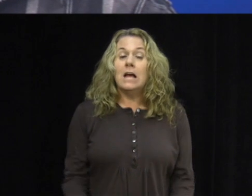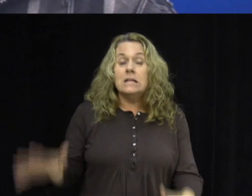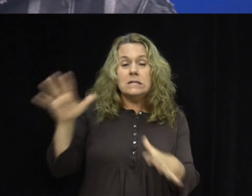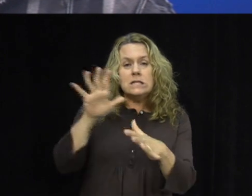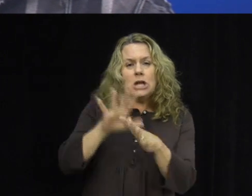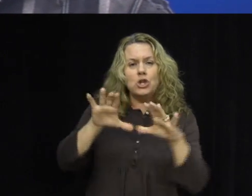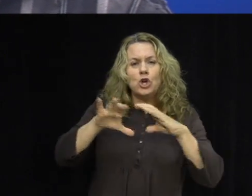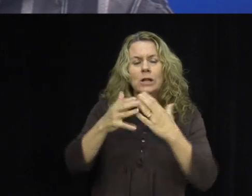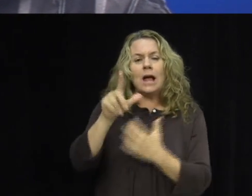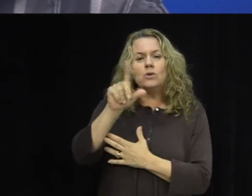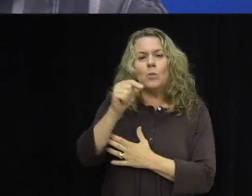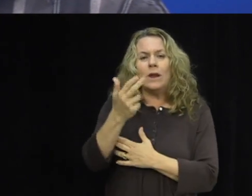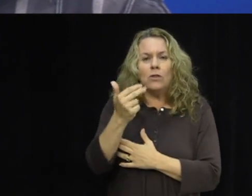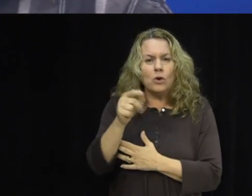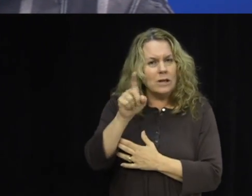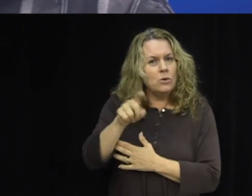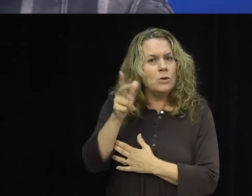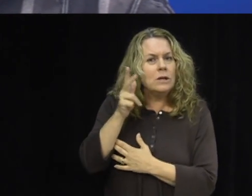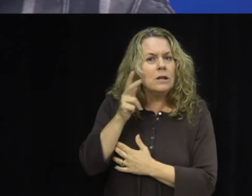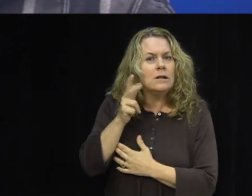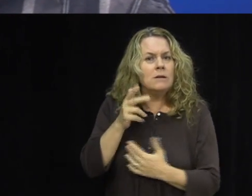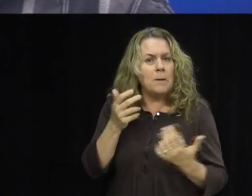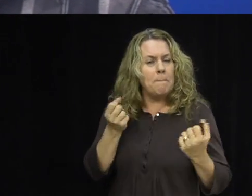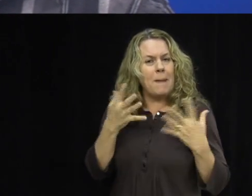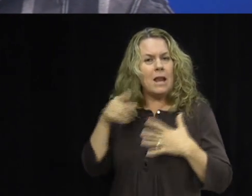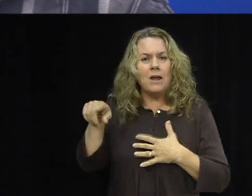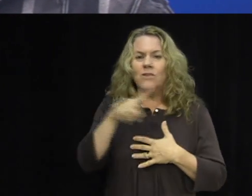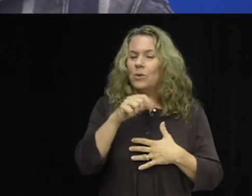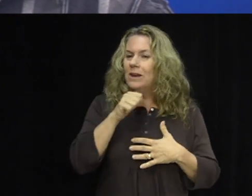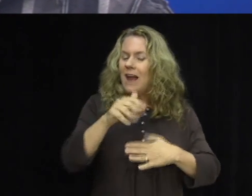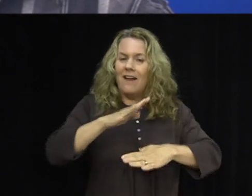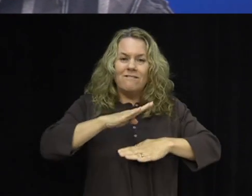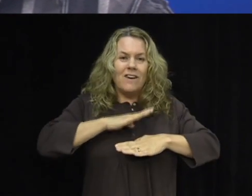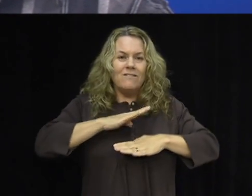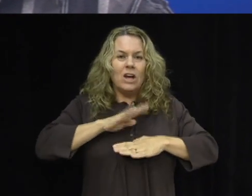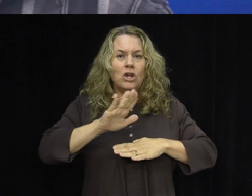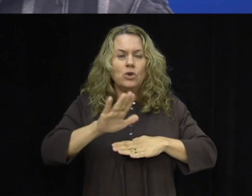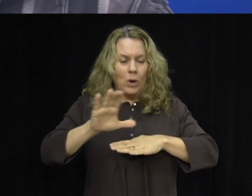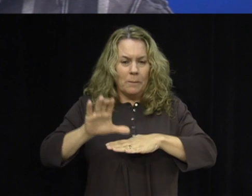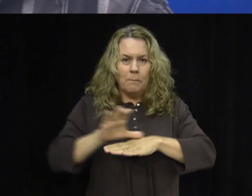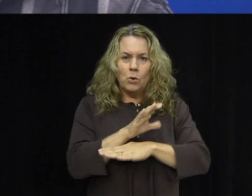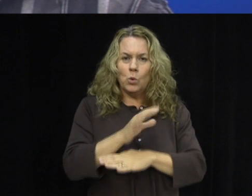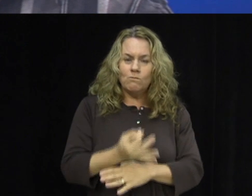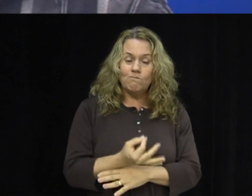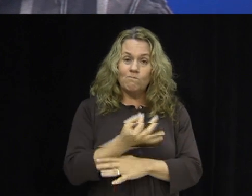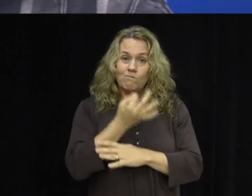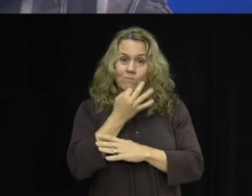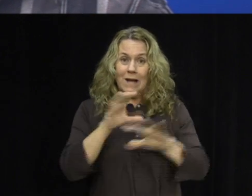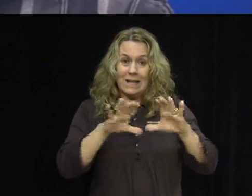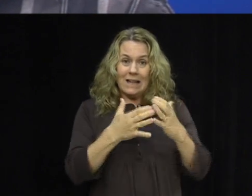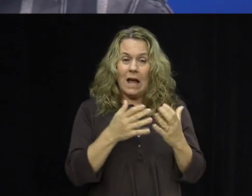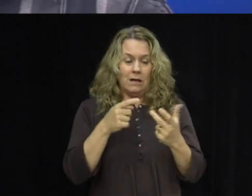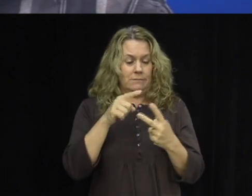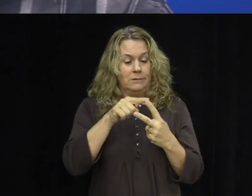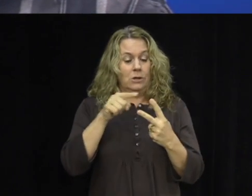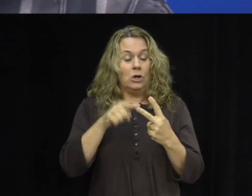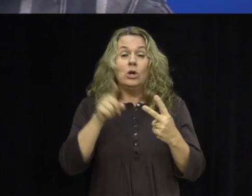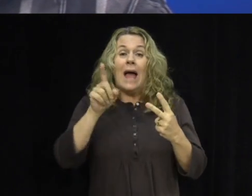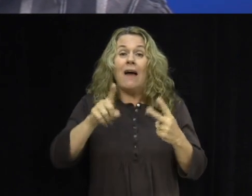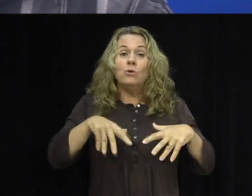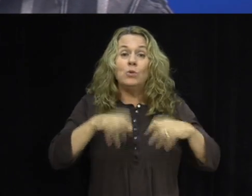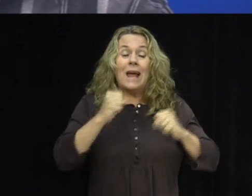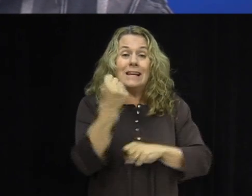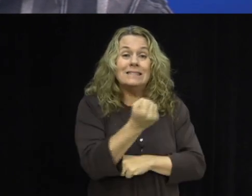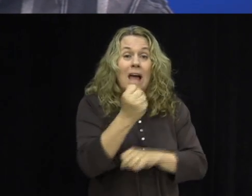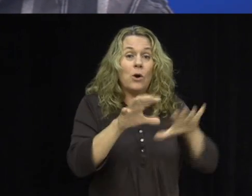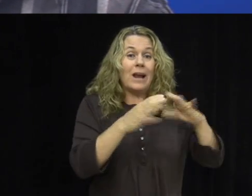Senior class of 2013, listen up. Many of you have not fulfilled your computer literacy requirement. You will need to either take a Saturday